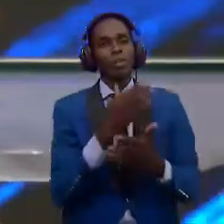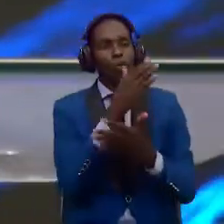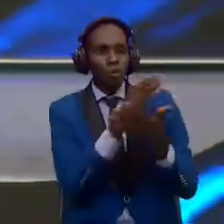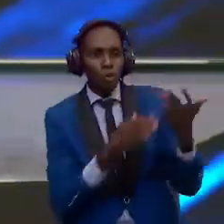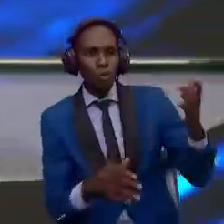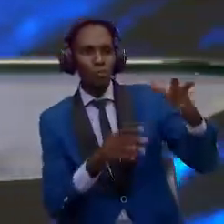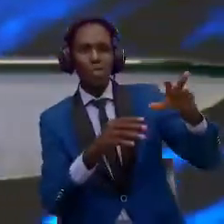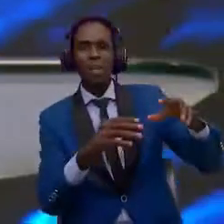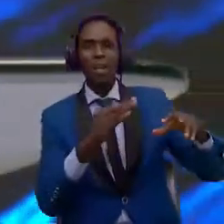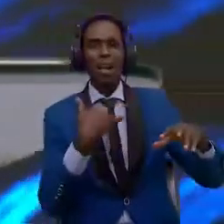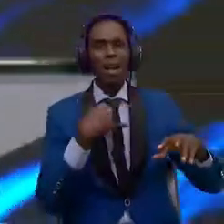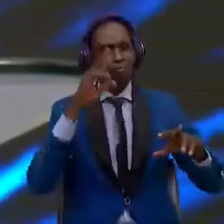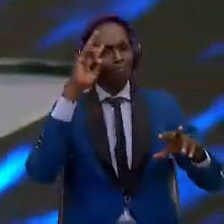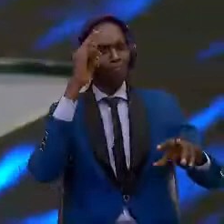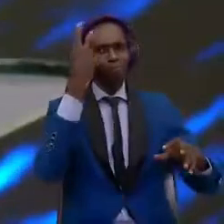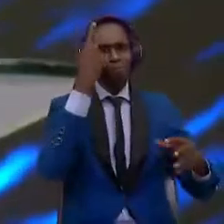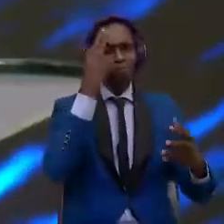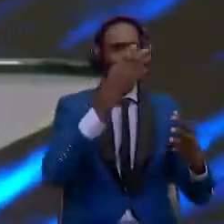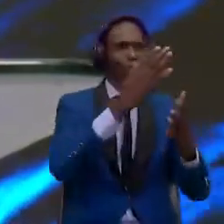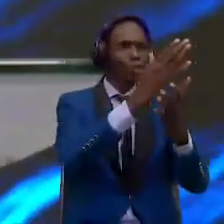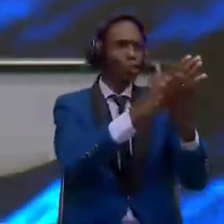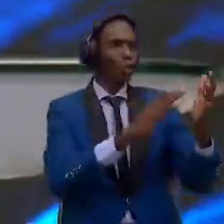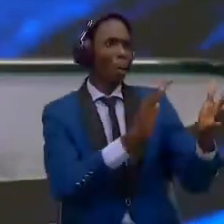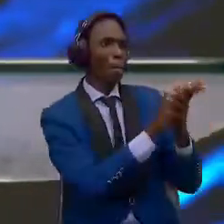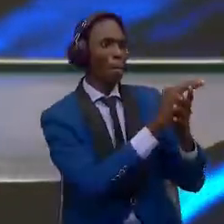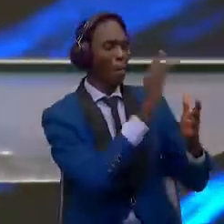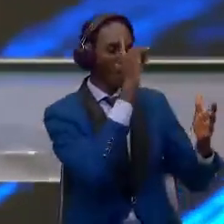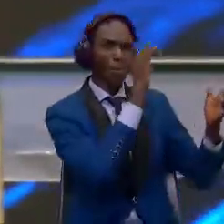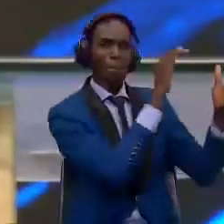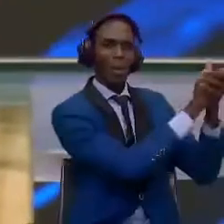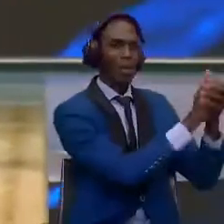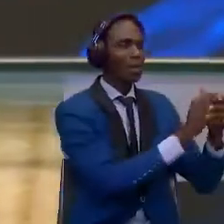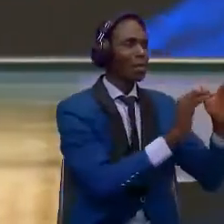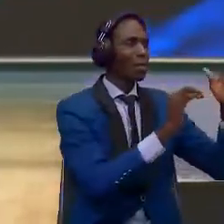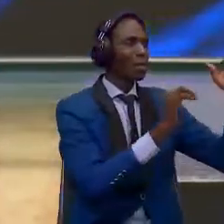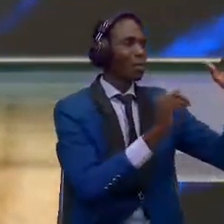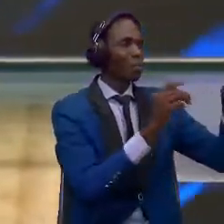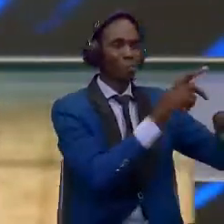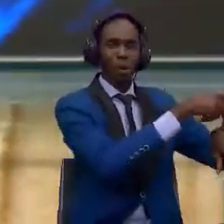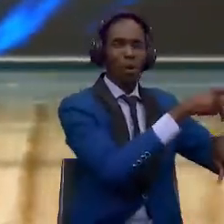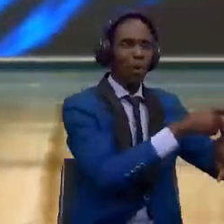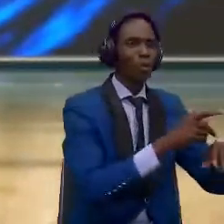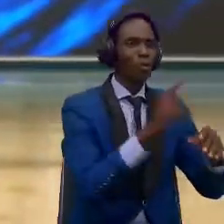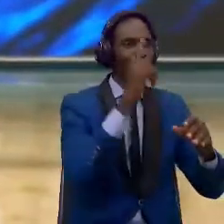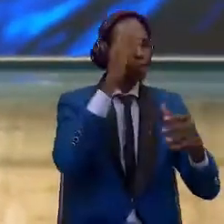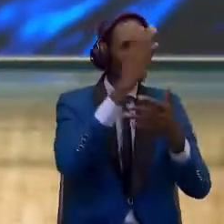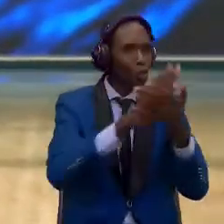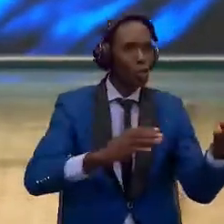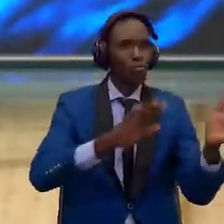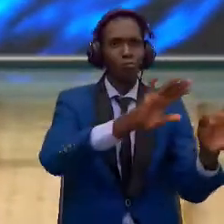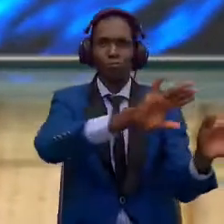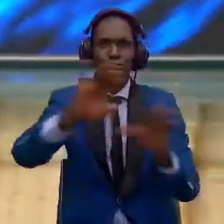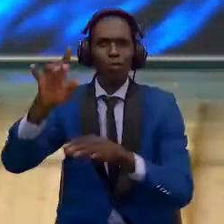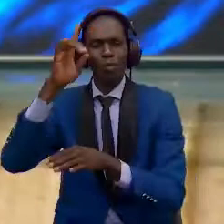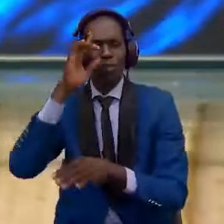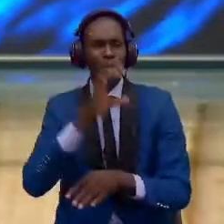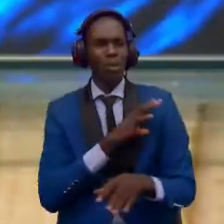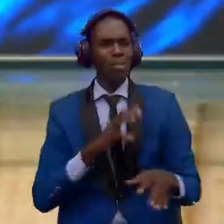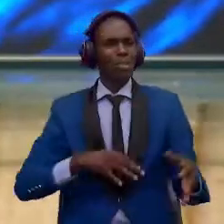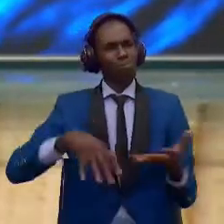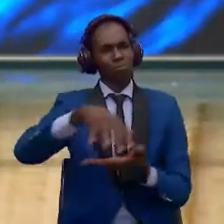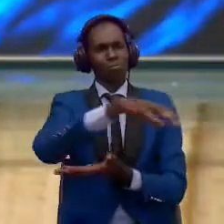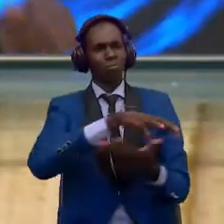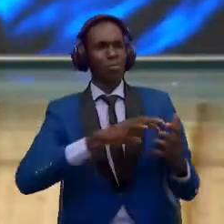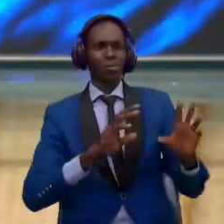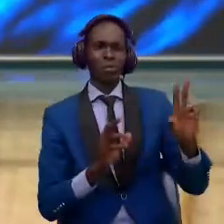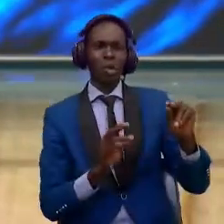Paul, some are for Apollos, and some are for Cephas, for Peter, and some for Christ. And I know you have a good